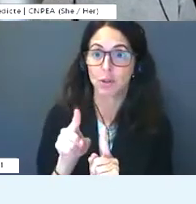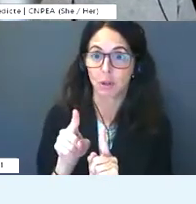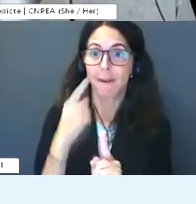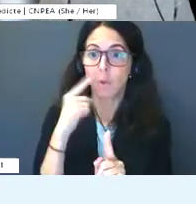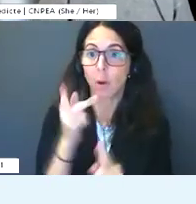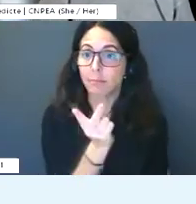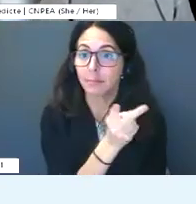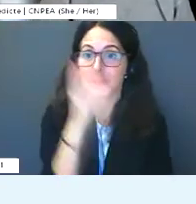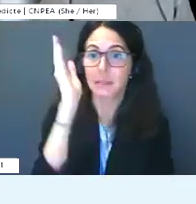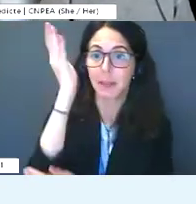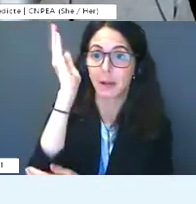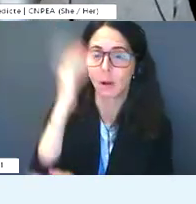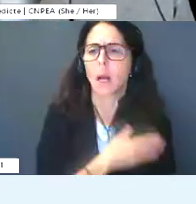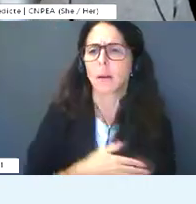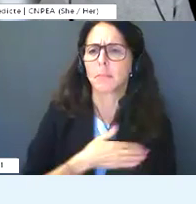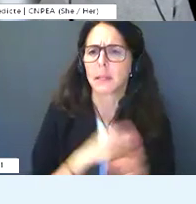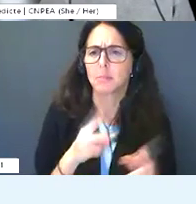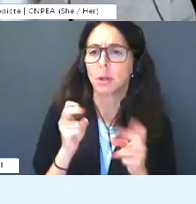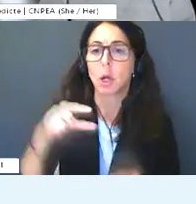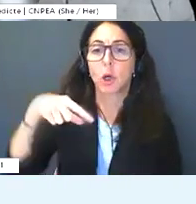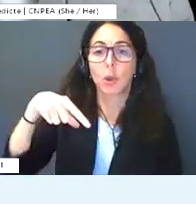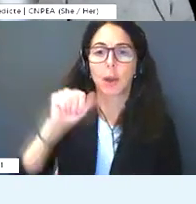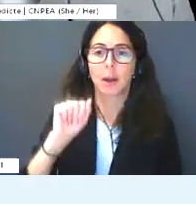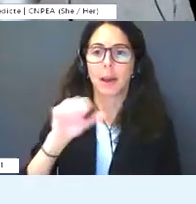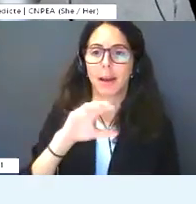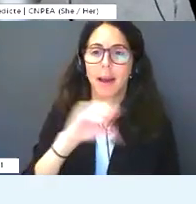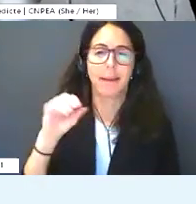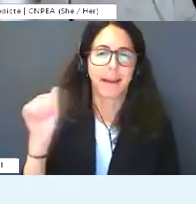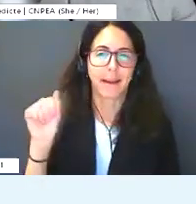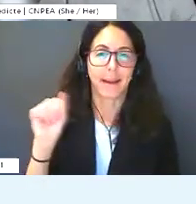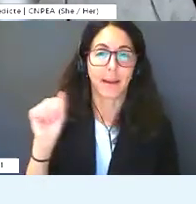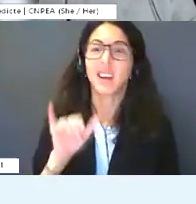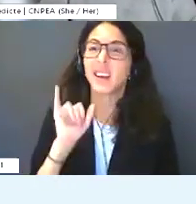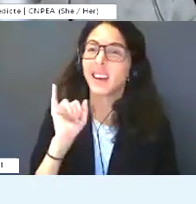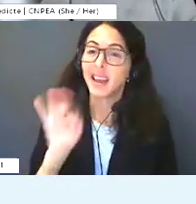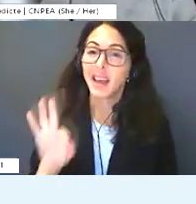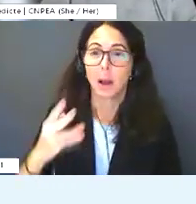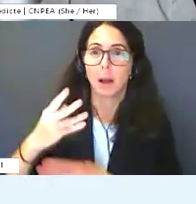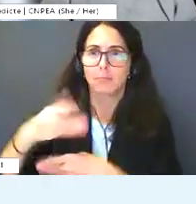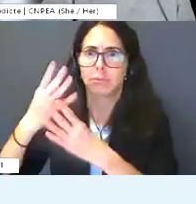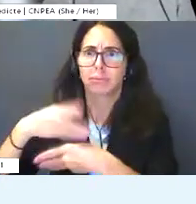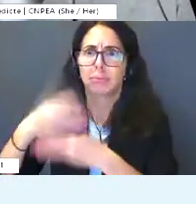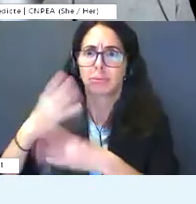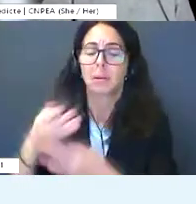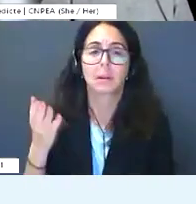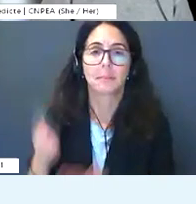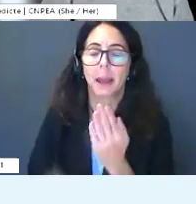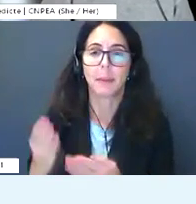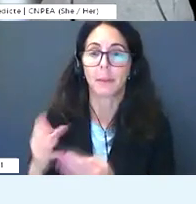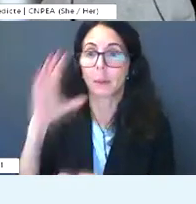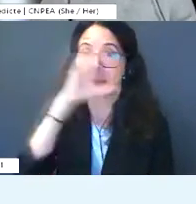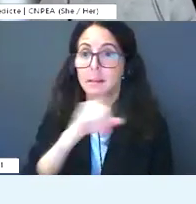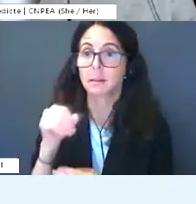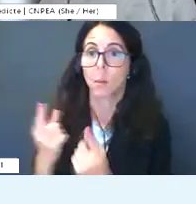speakers, please put it in the Q&A box, because if everyone gets busy in the chat box, we may miss your question and we don't want to do